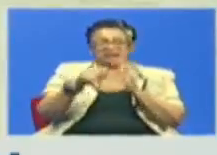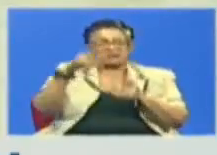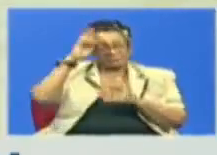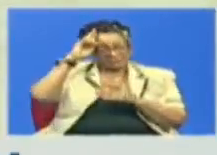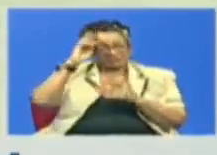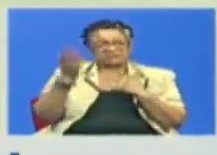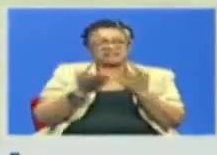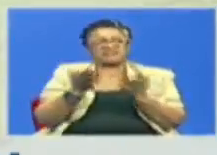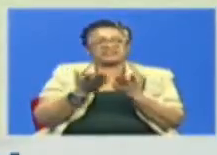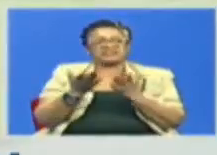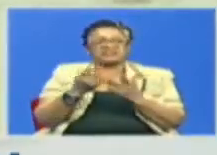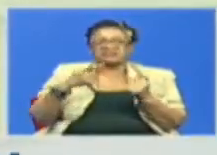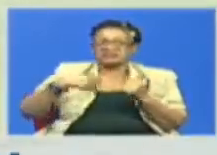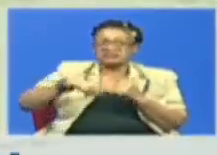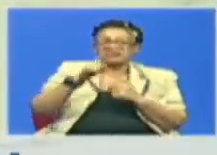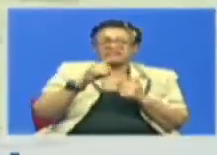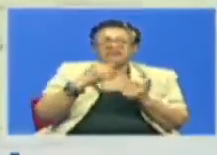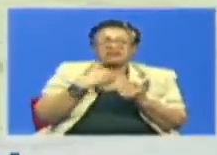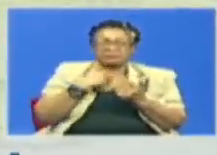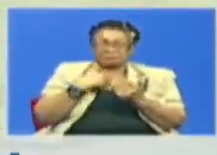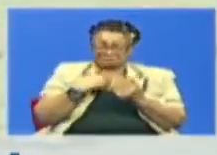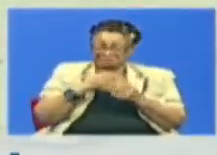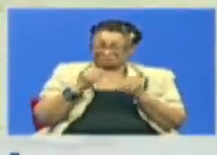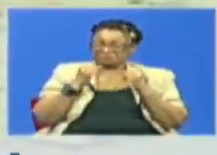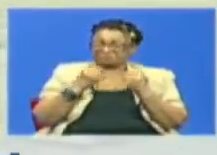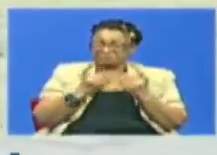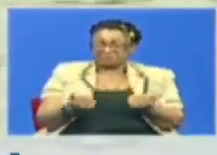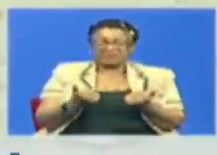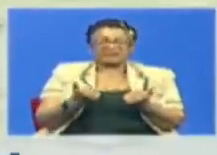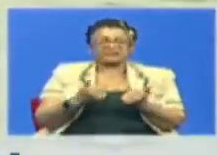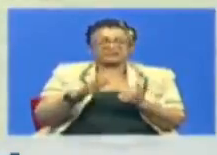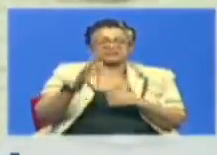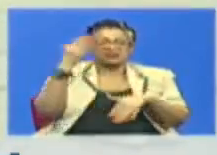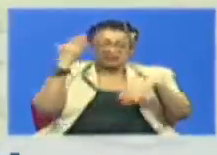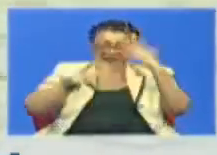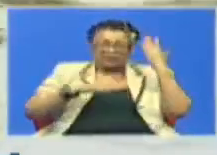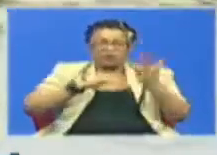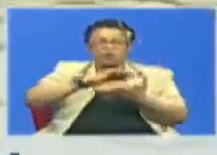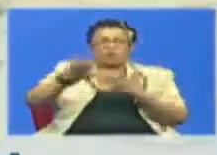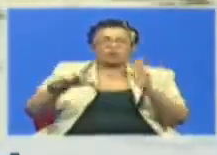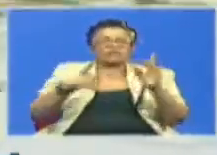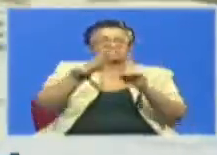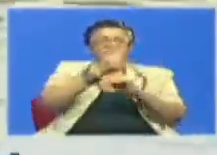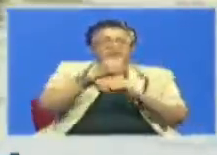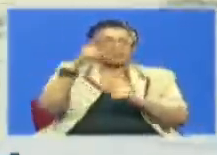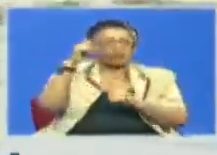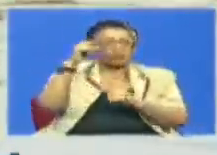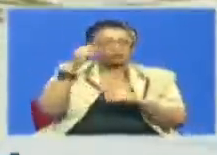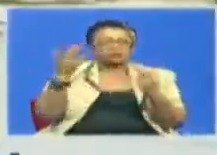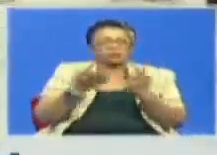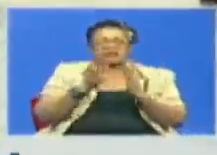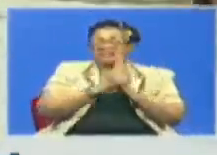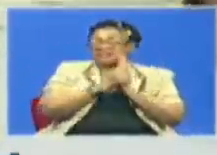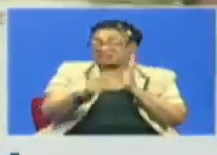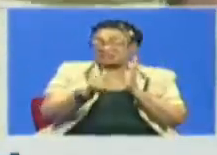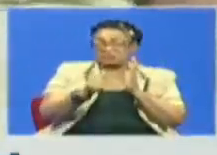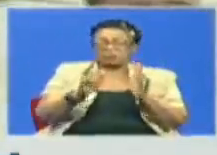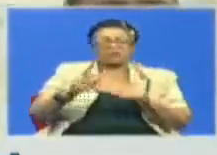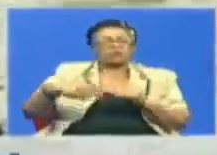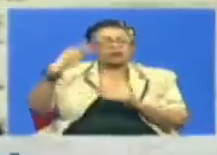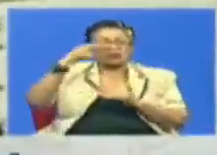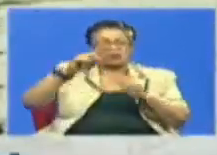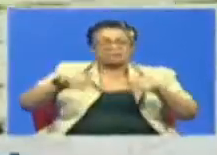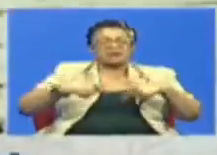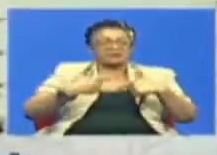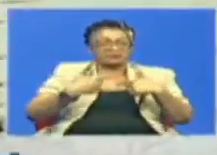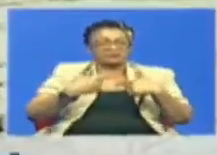quite decorated in his career. While all those achievements were recorded at the coast, where his skills have been on higher demand,